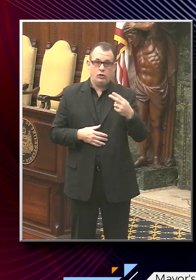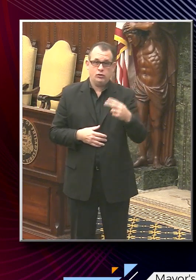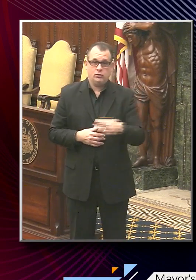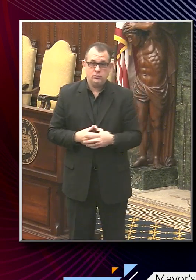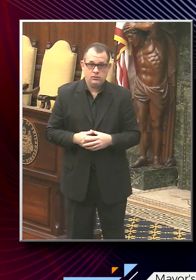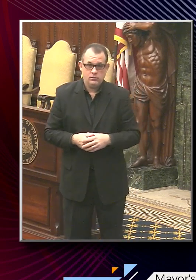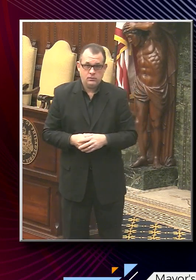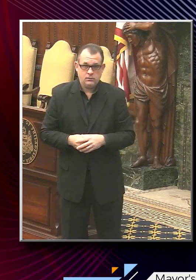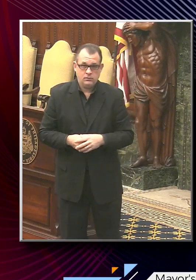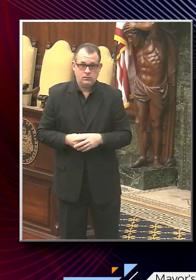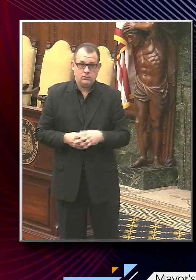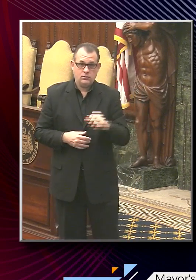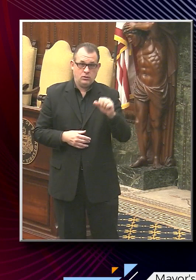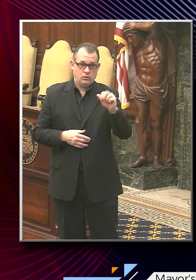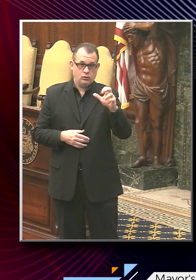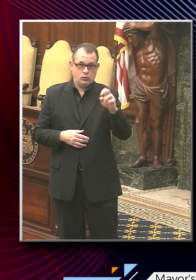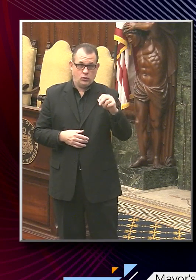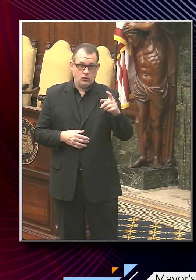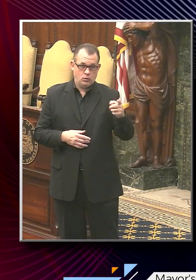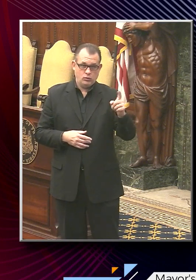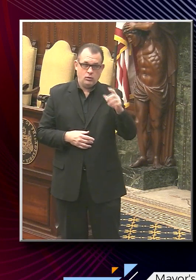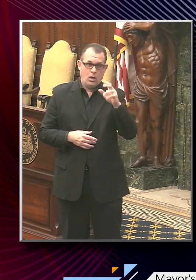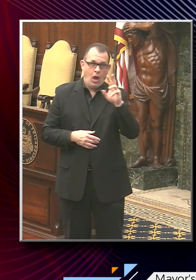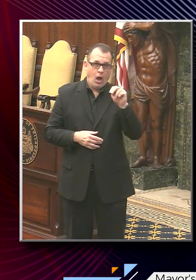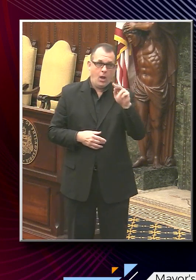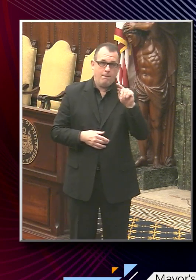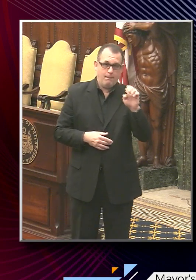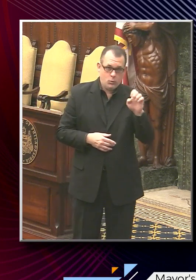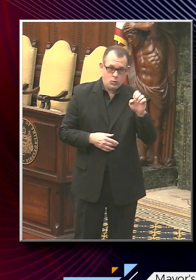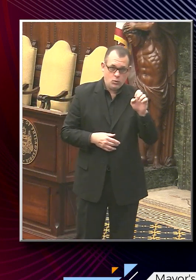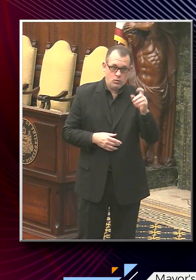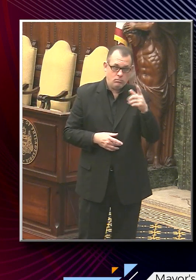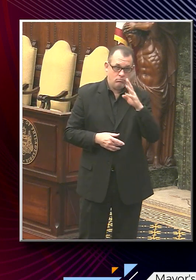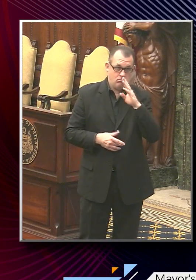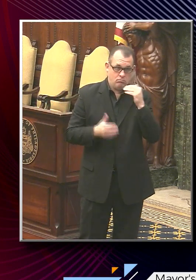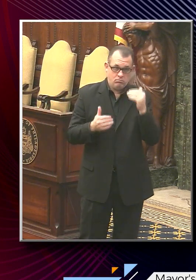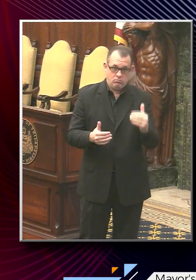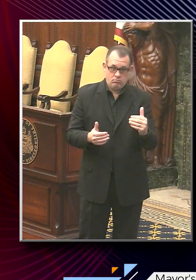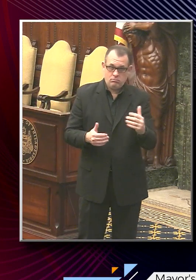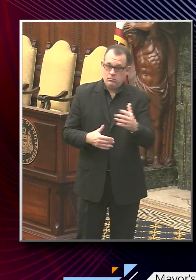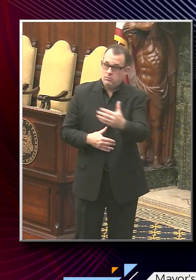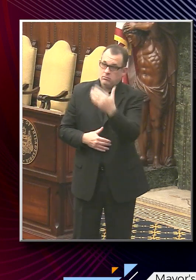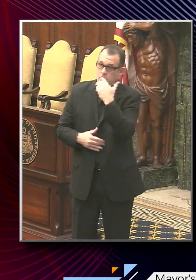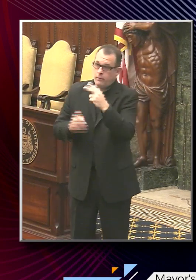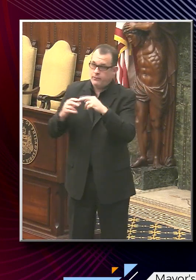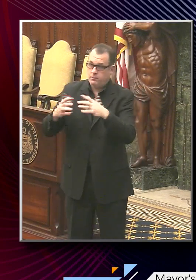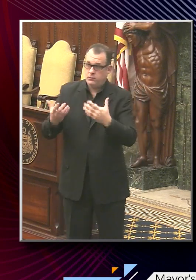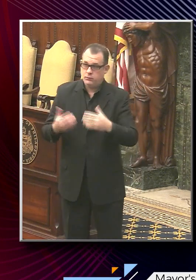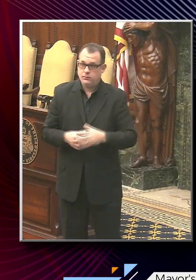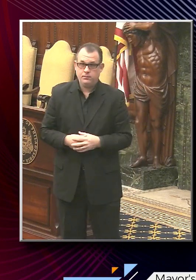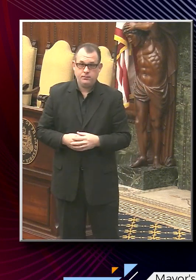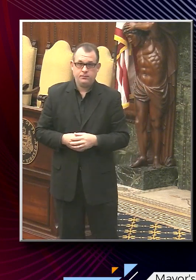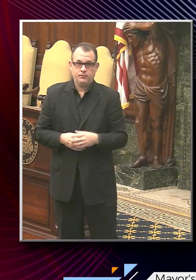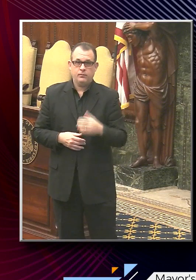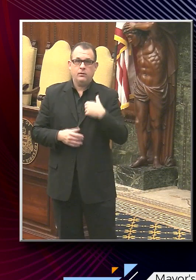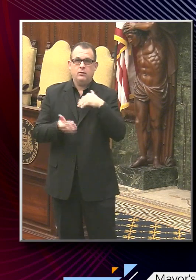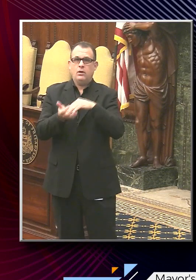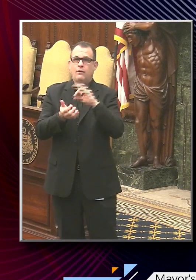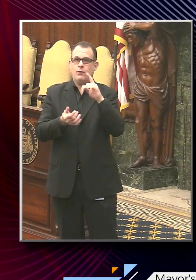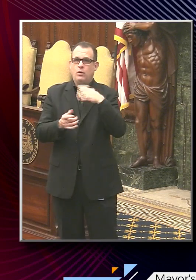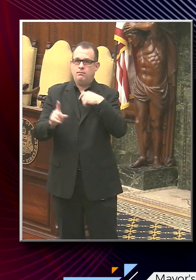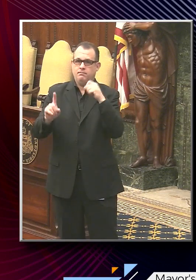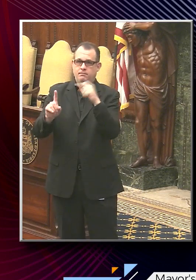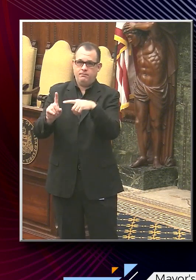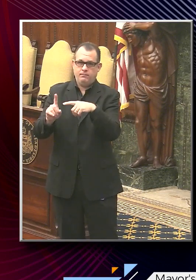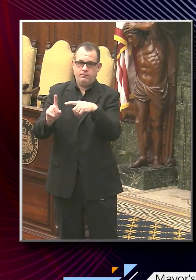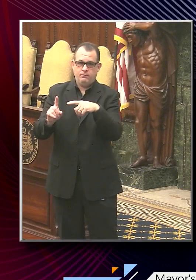you should be able to unmute yourself and ask your questions. Thanks very much. Dr. Farley, how do you feel about the